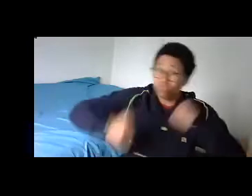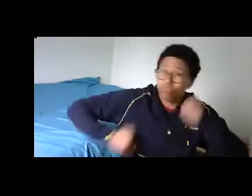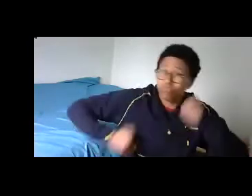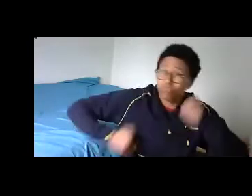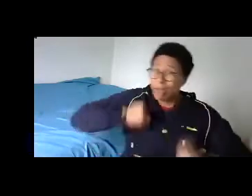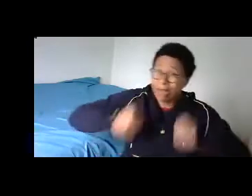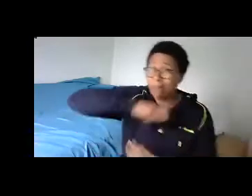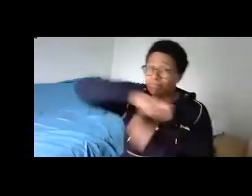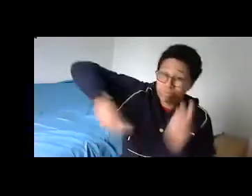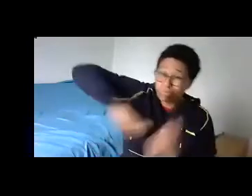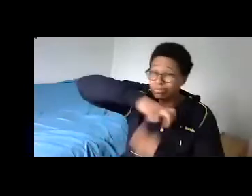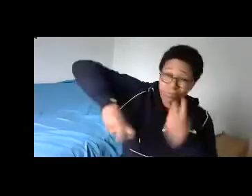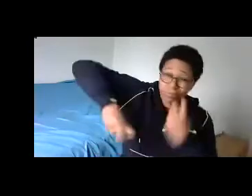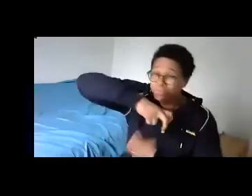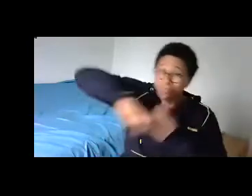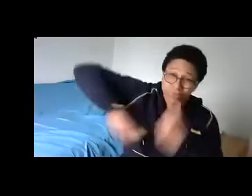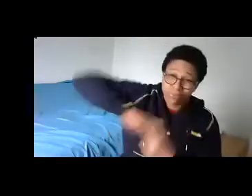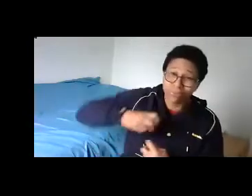I,